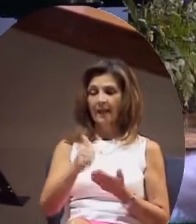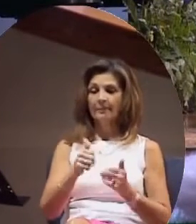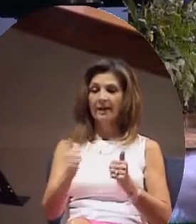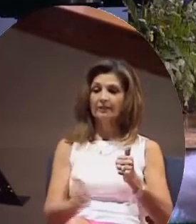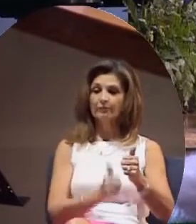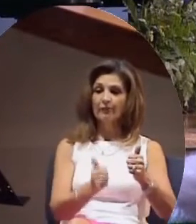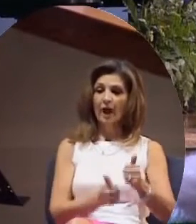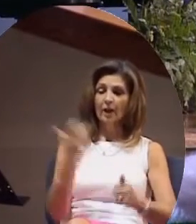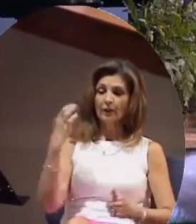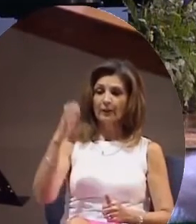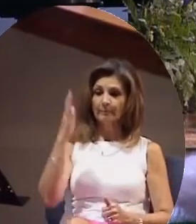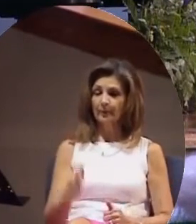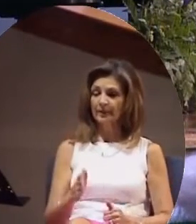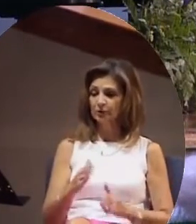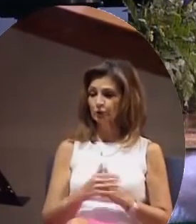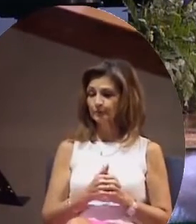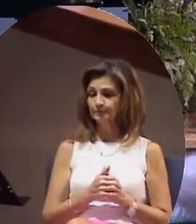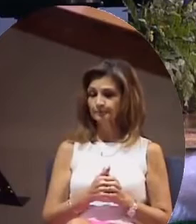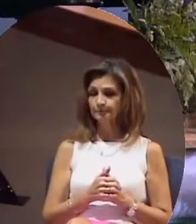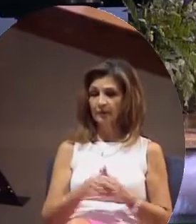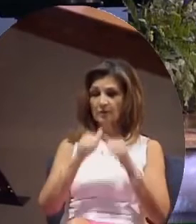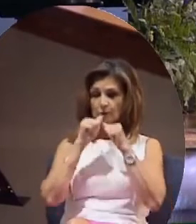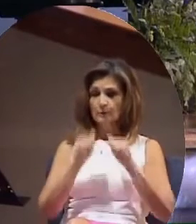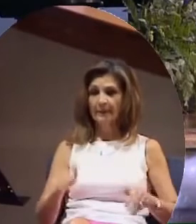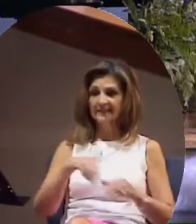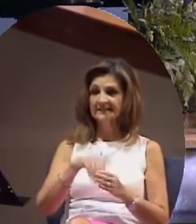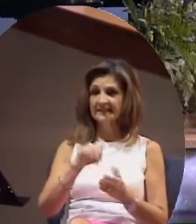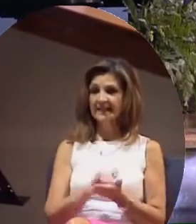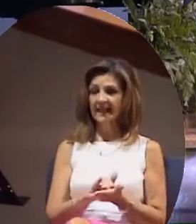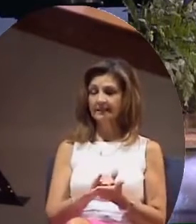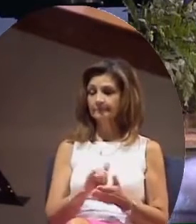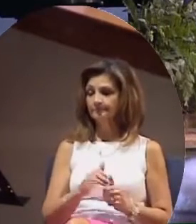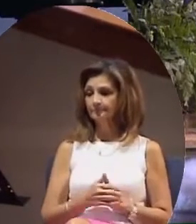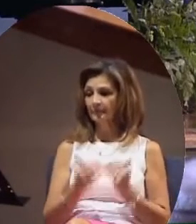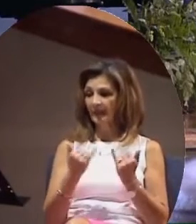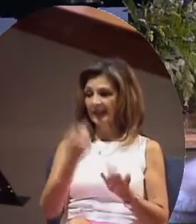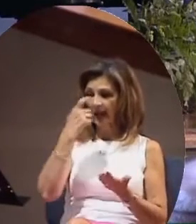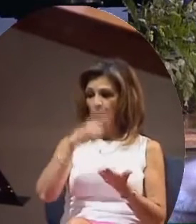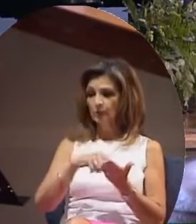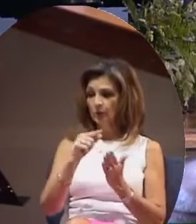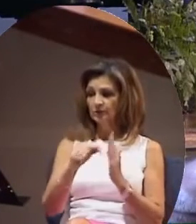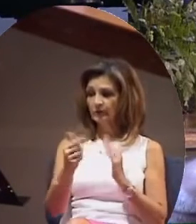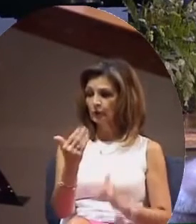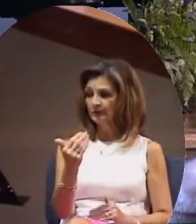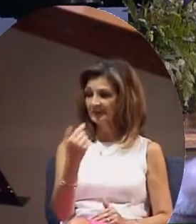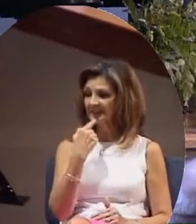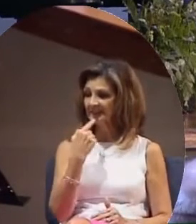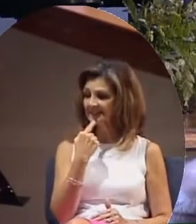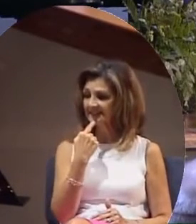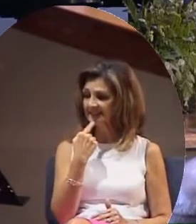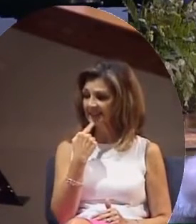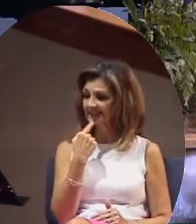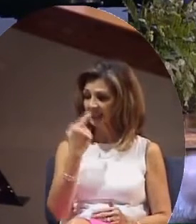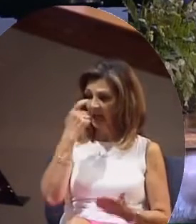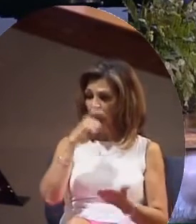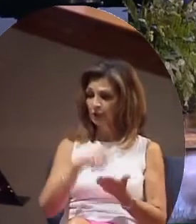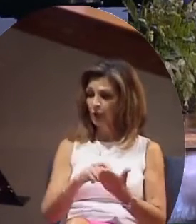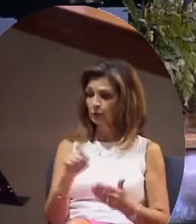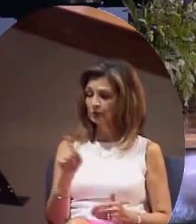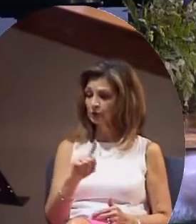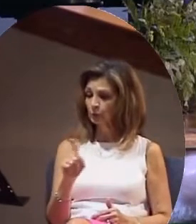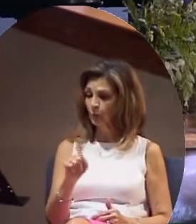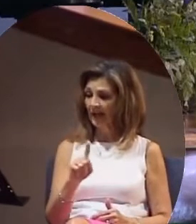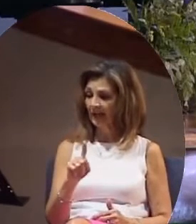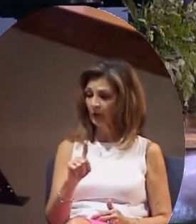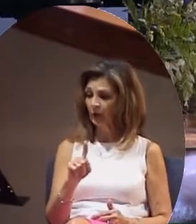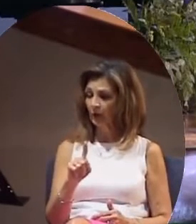preacher. Follow the man of God. Amen. There's blessings in that. Now, notice with me, verse 15, he said, notice where the water, this